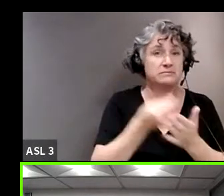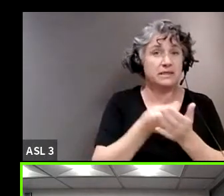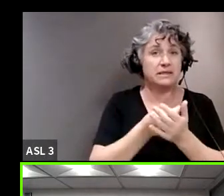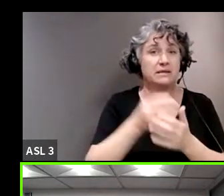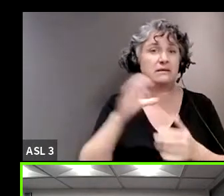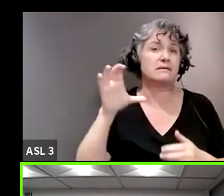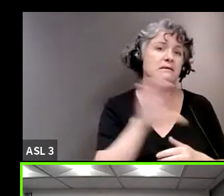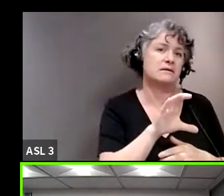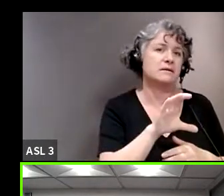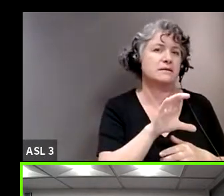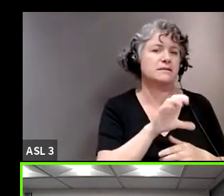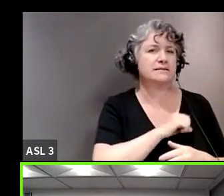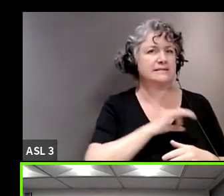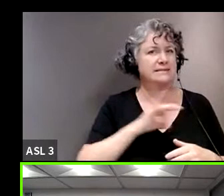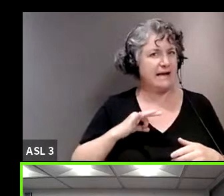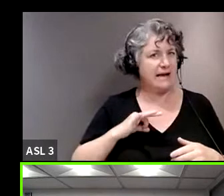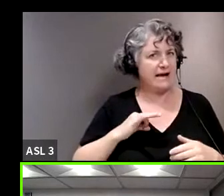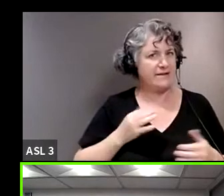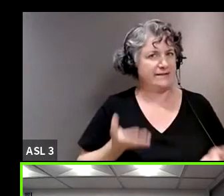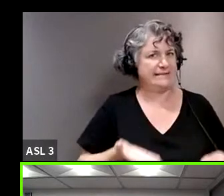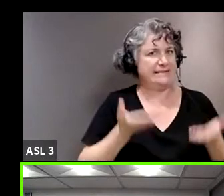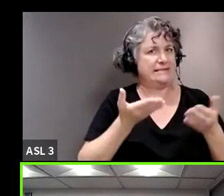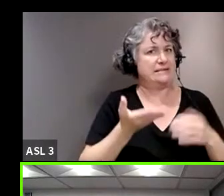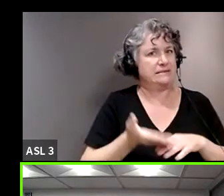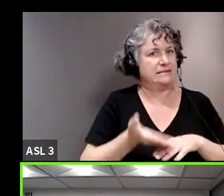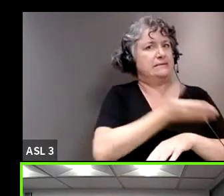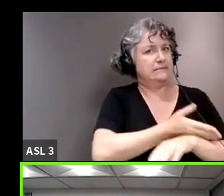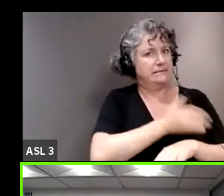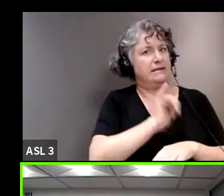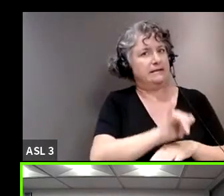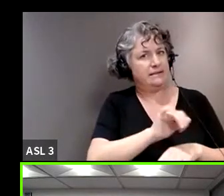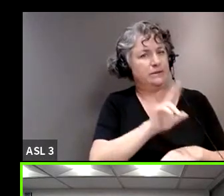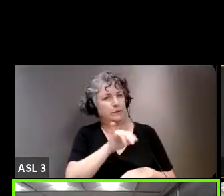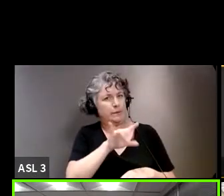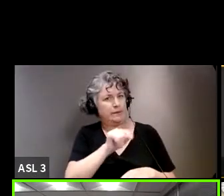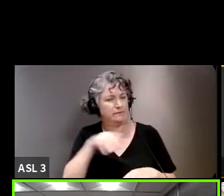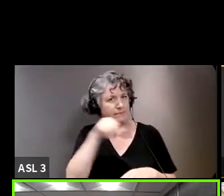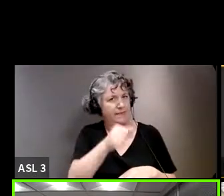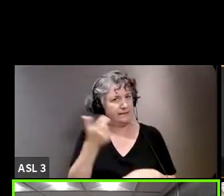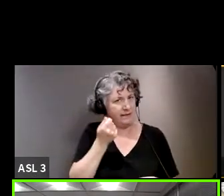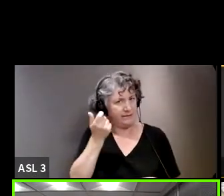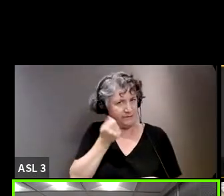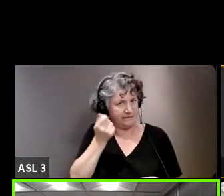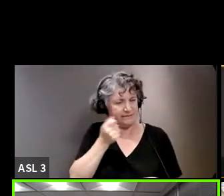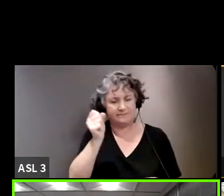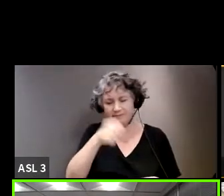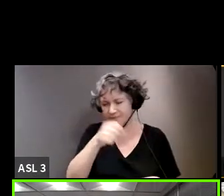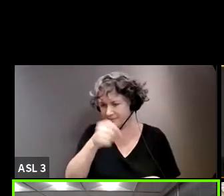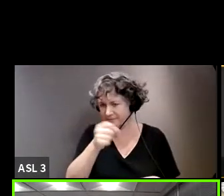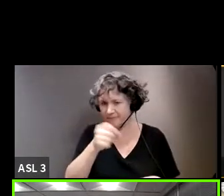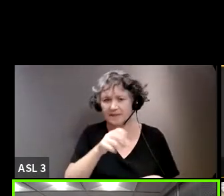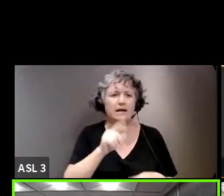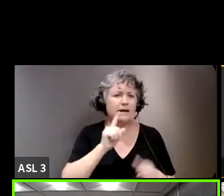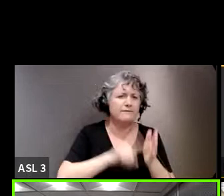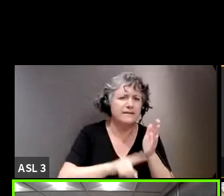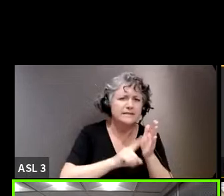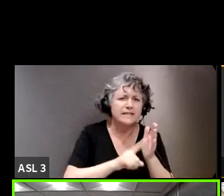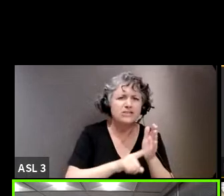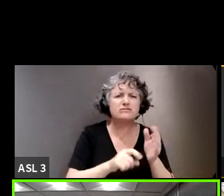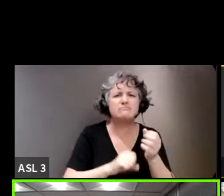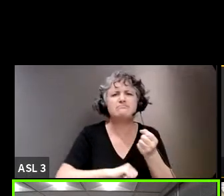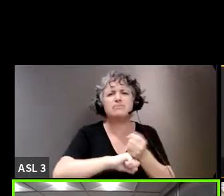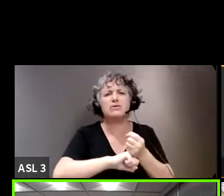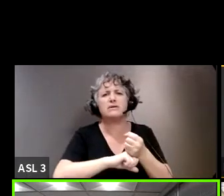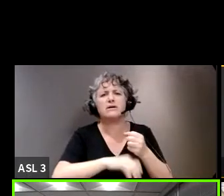upstaff our currently understaffed guns and gangs unit as well as the intelligence and other investigative supports that are around that with that